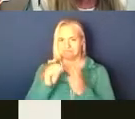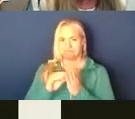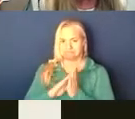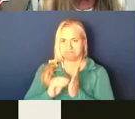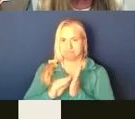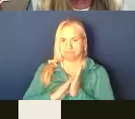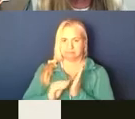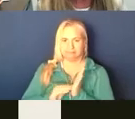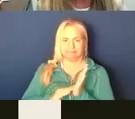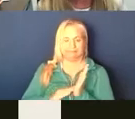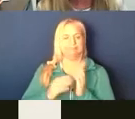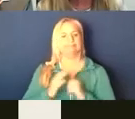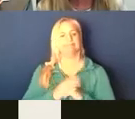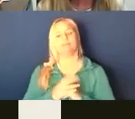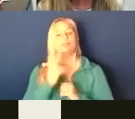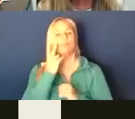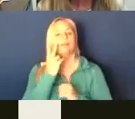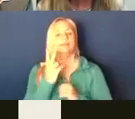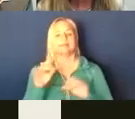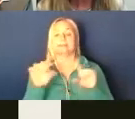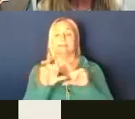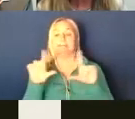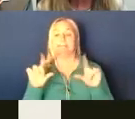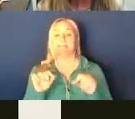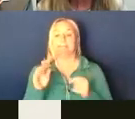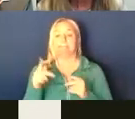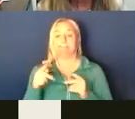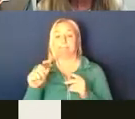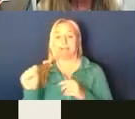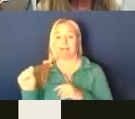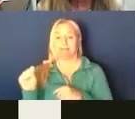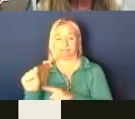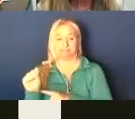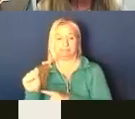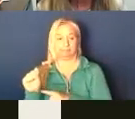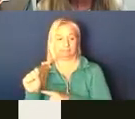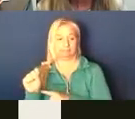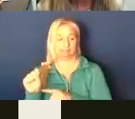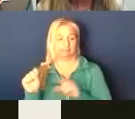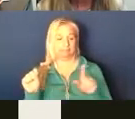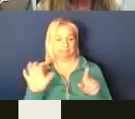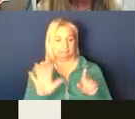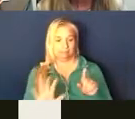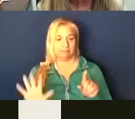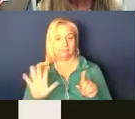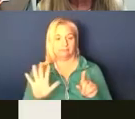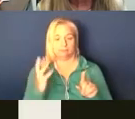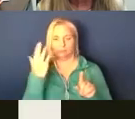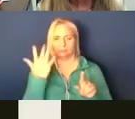see here are our break room passes. And the reason that we implemented